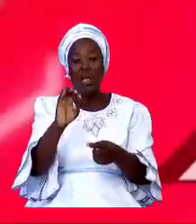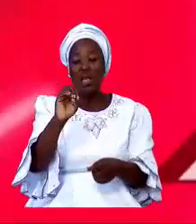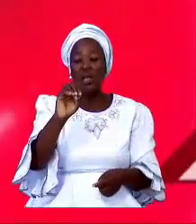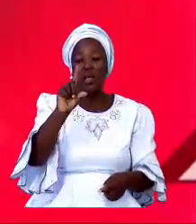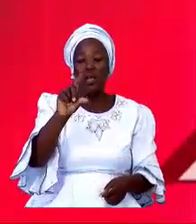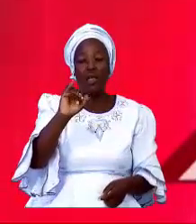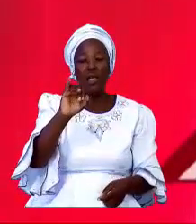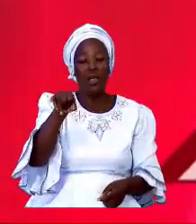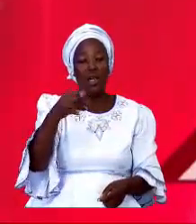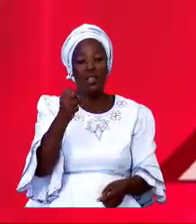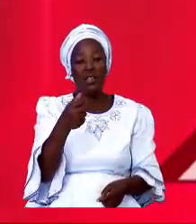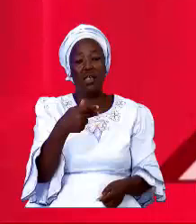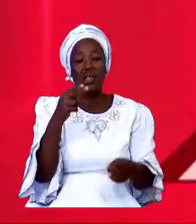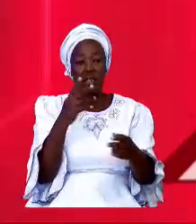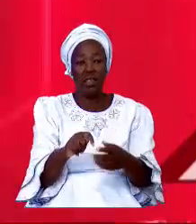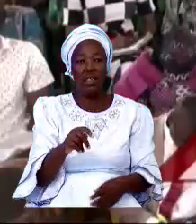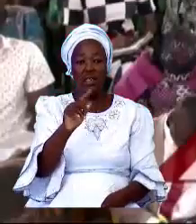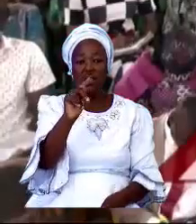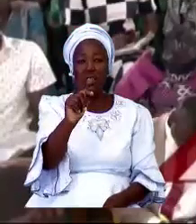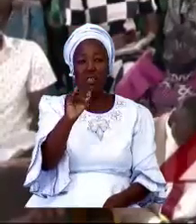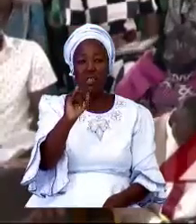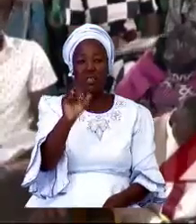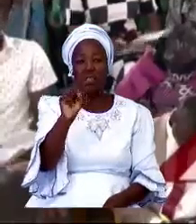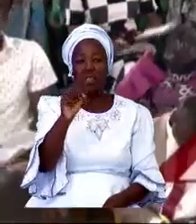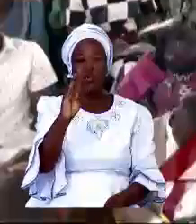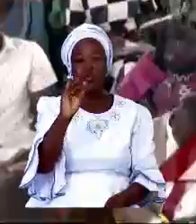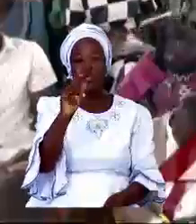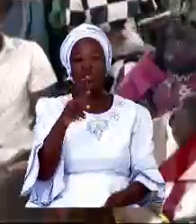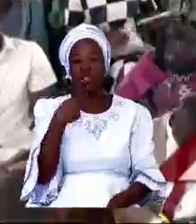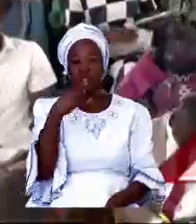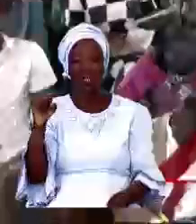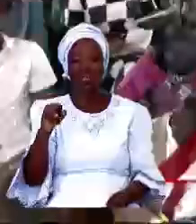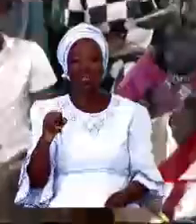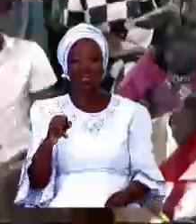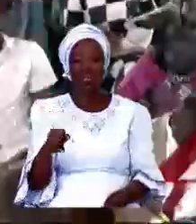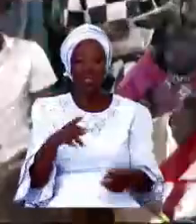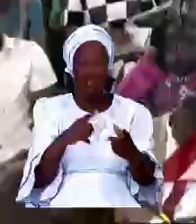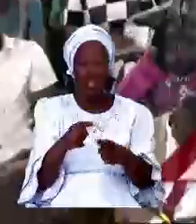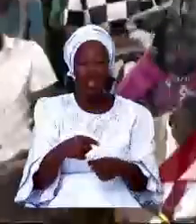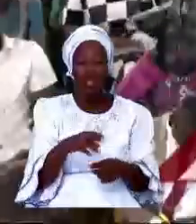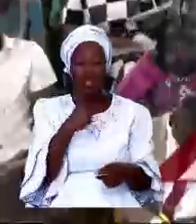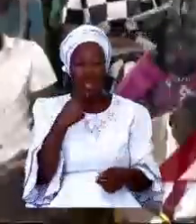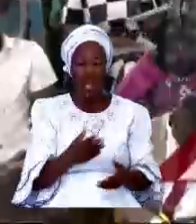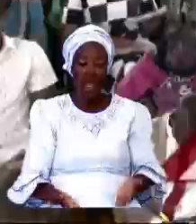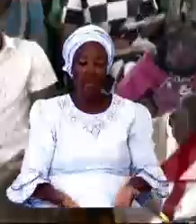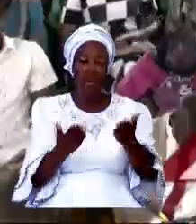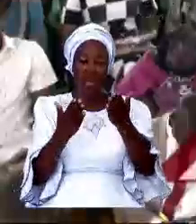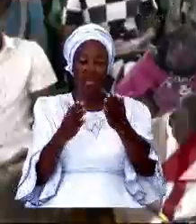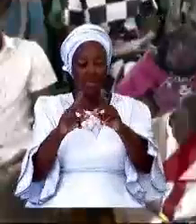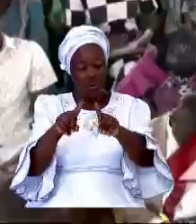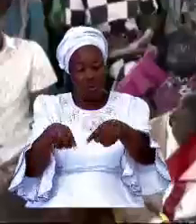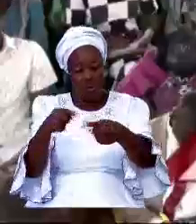came to Elijah the Tishbite, saying, look at verse 18.